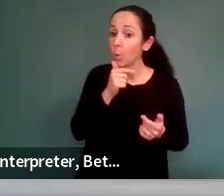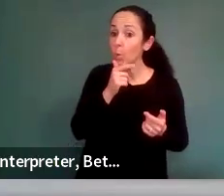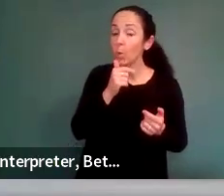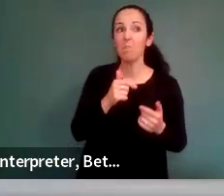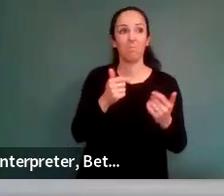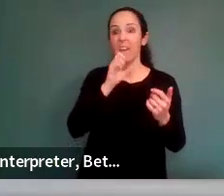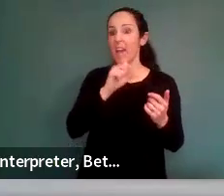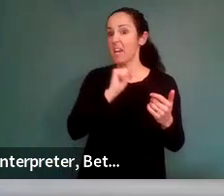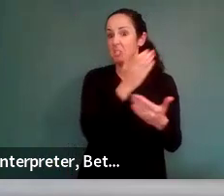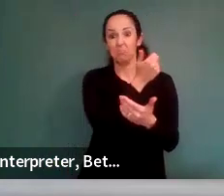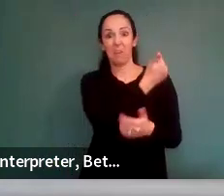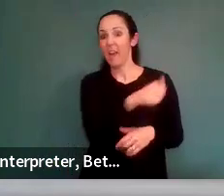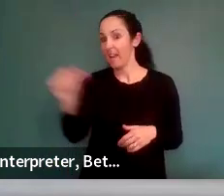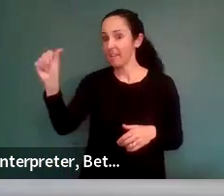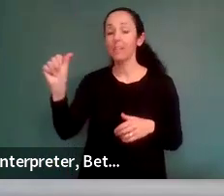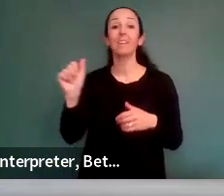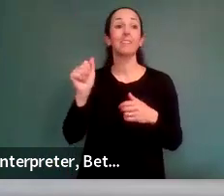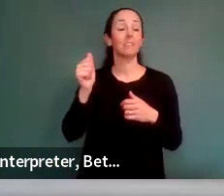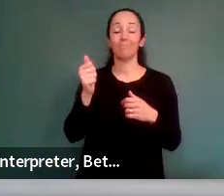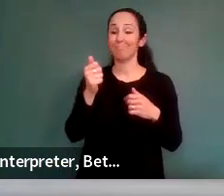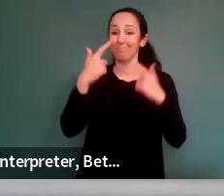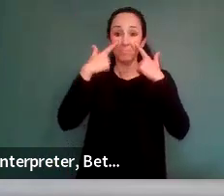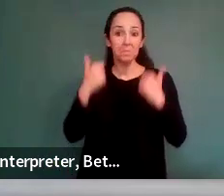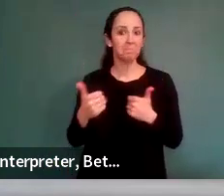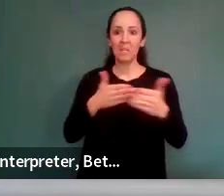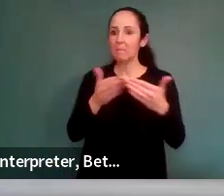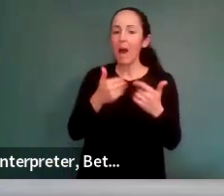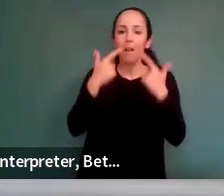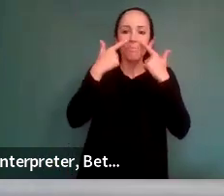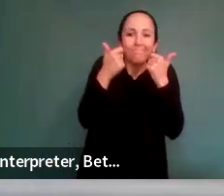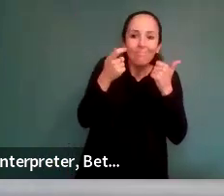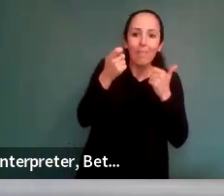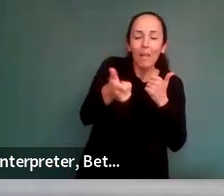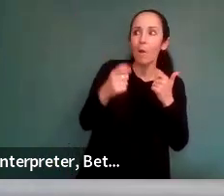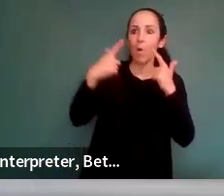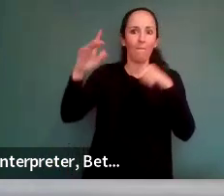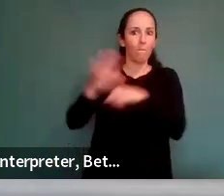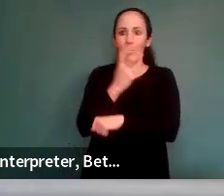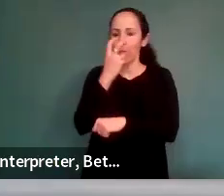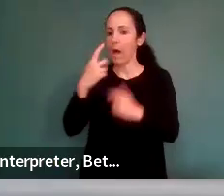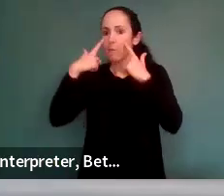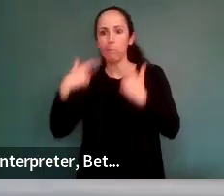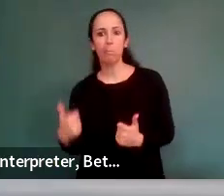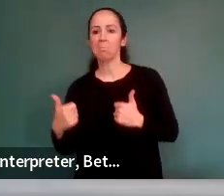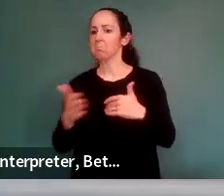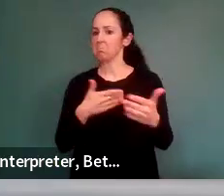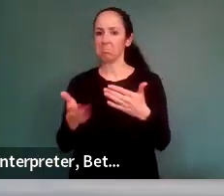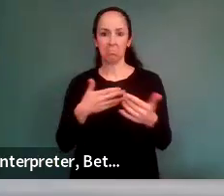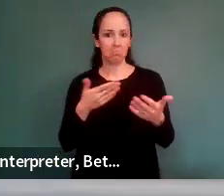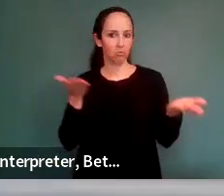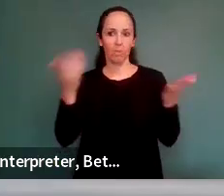and any stage of vision loss. So we do a variety of services, including rehabilitation,